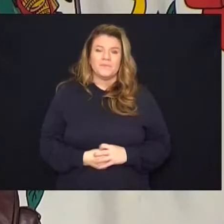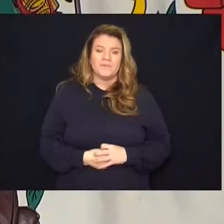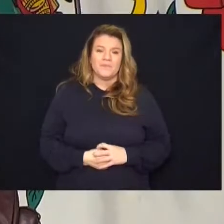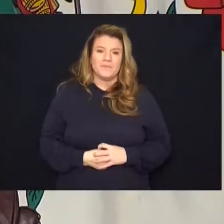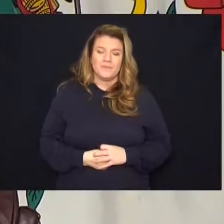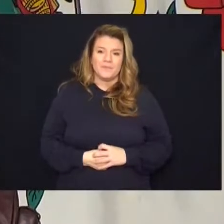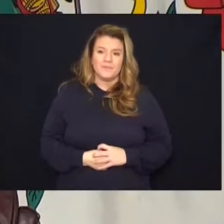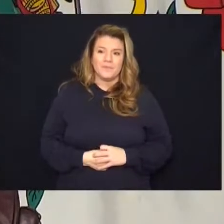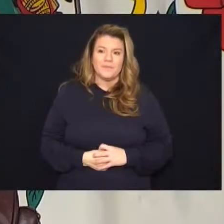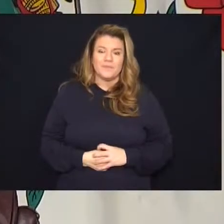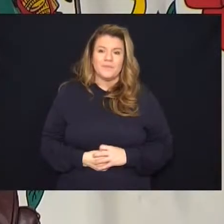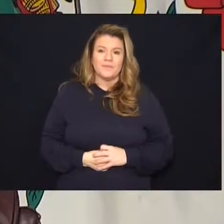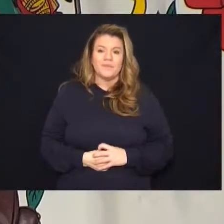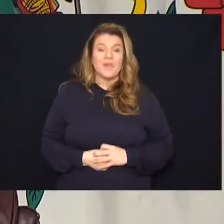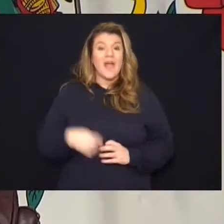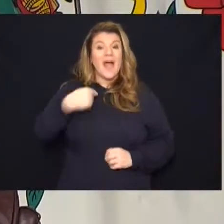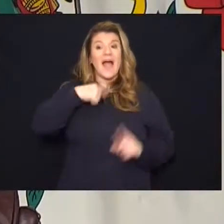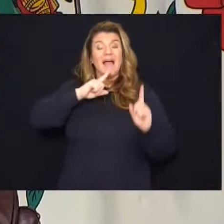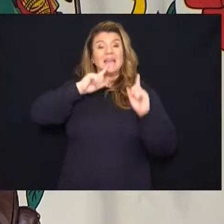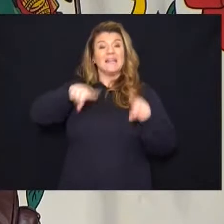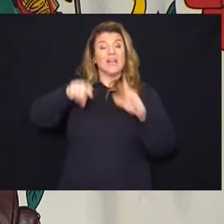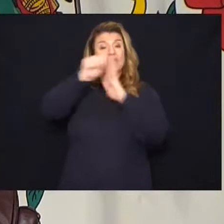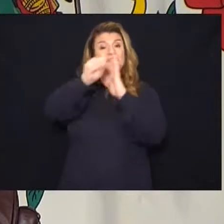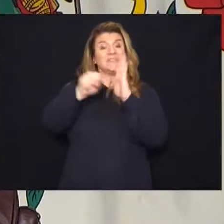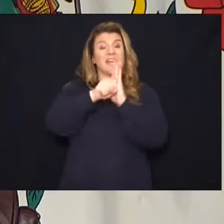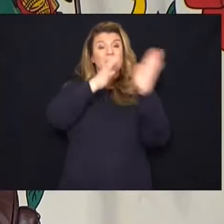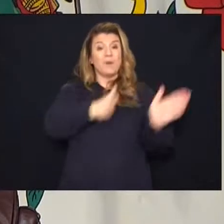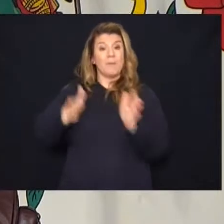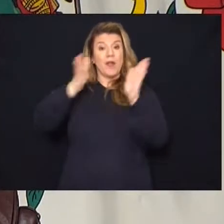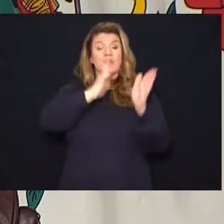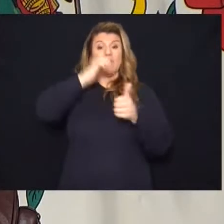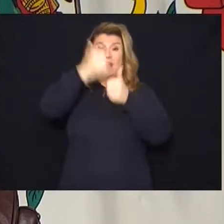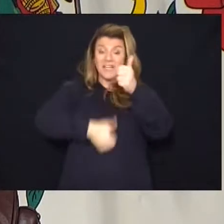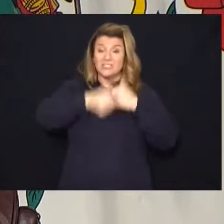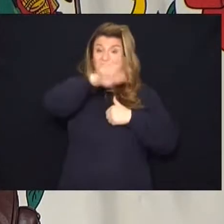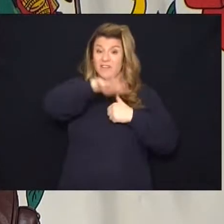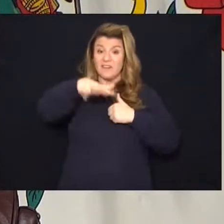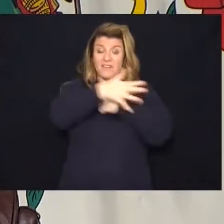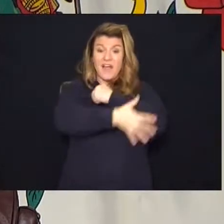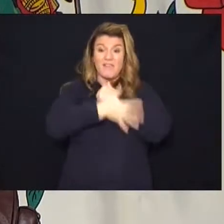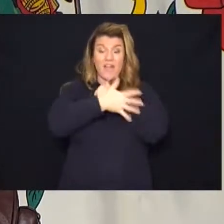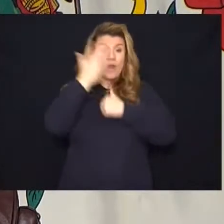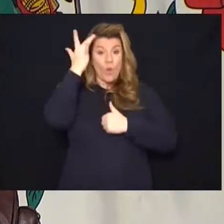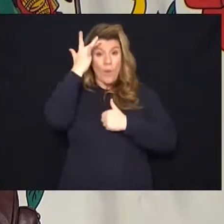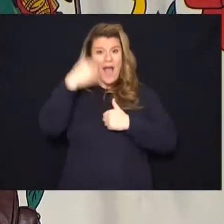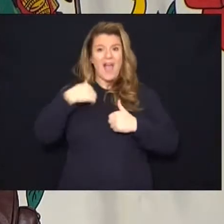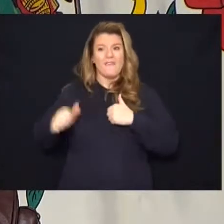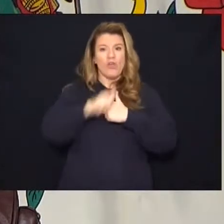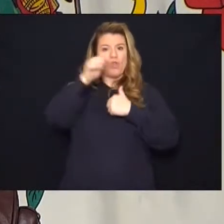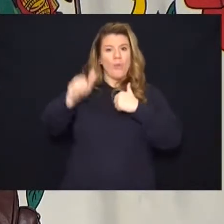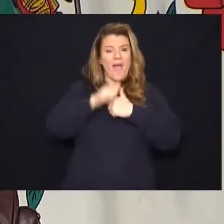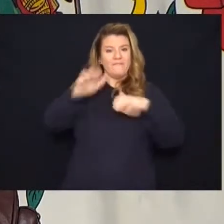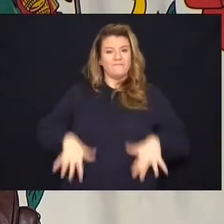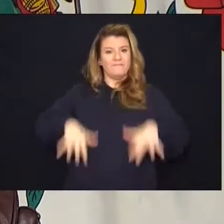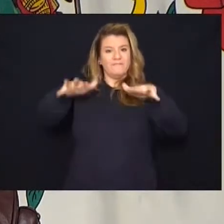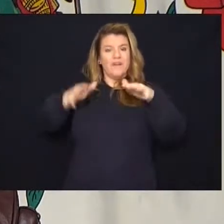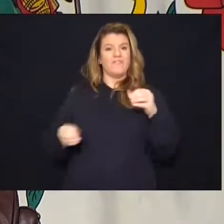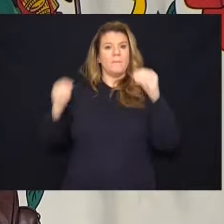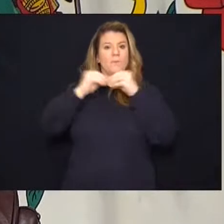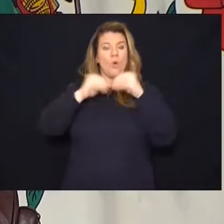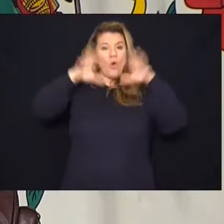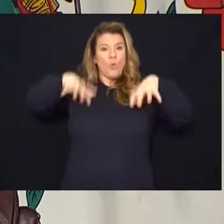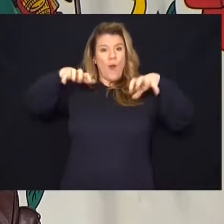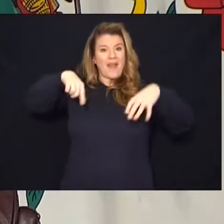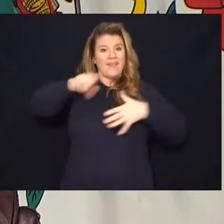I've declared a state of preparedness in all 55 counties due to the threat of flooding from additional rainfall this